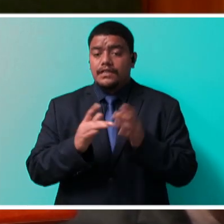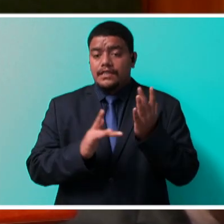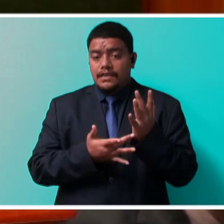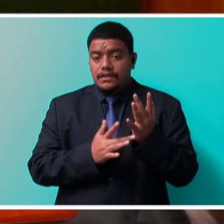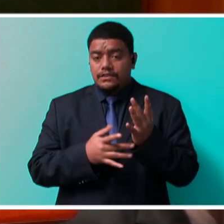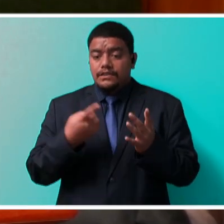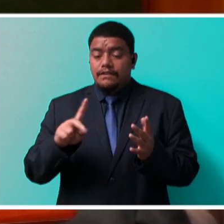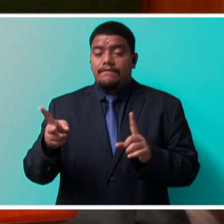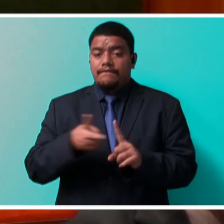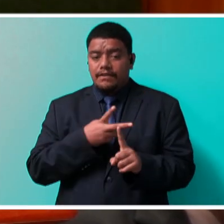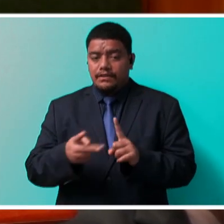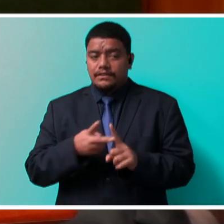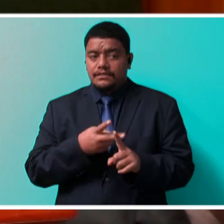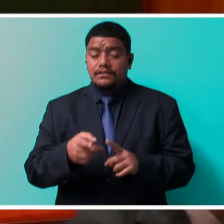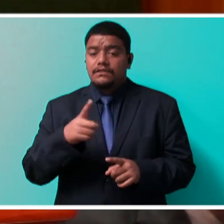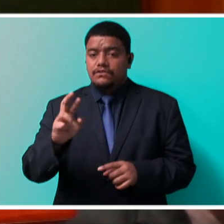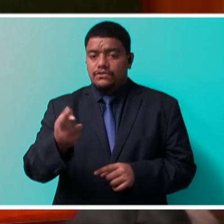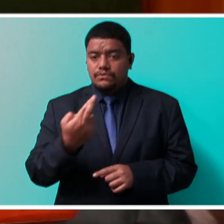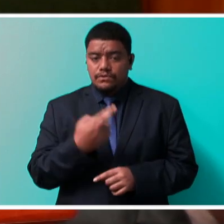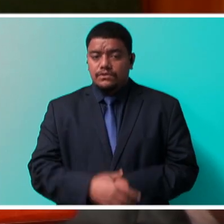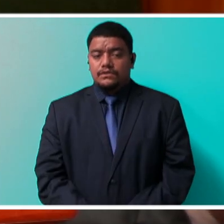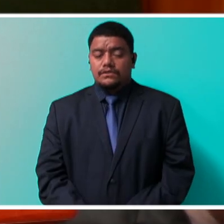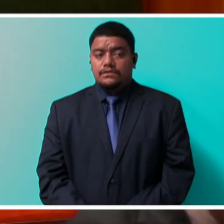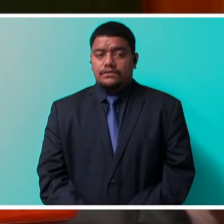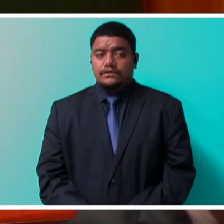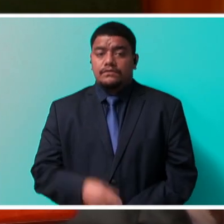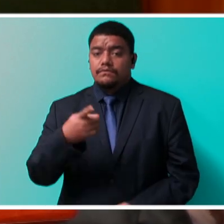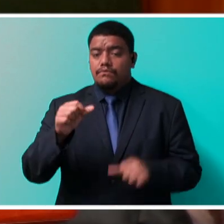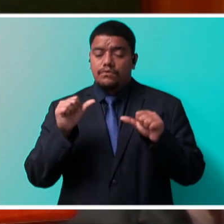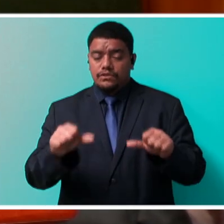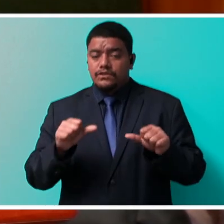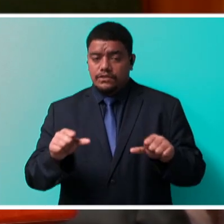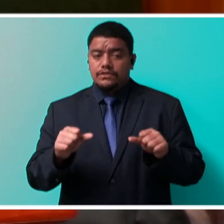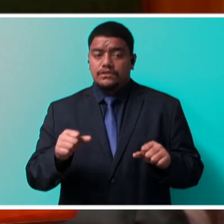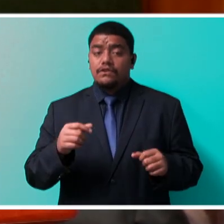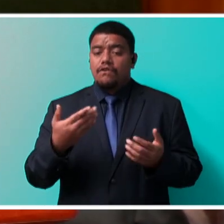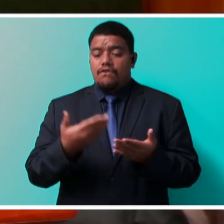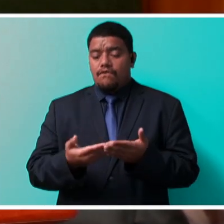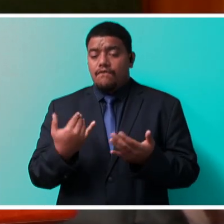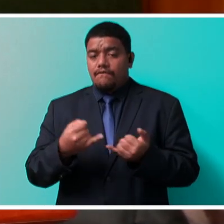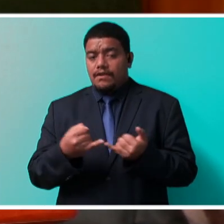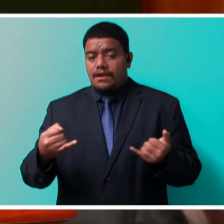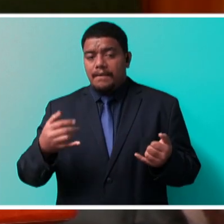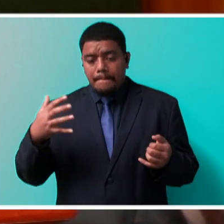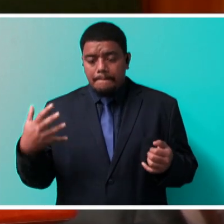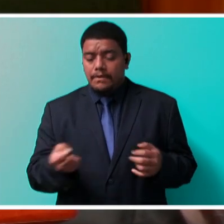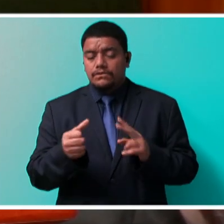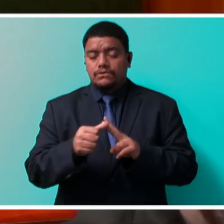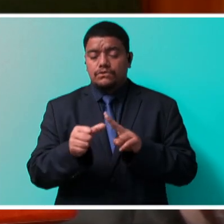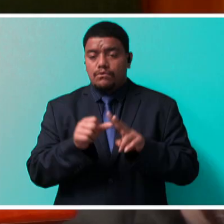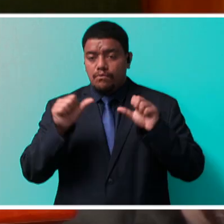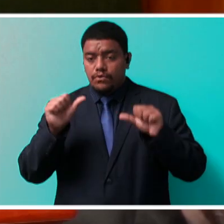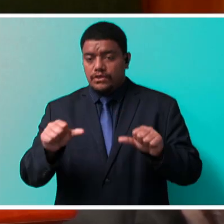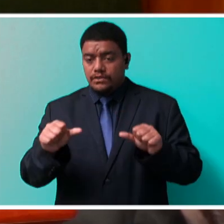technology-facilitated violence, demand modern responses and innovation. The protections we demand offline must also be the protections